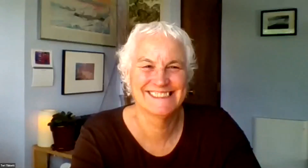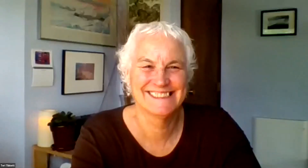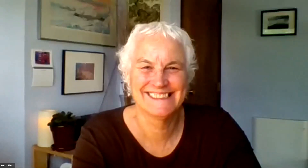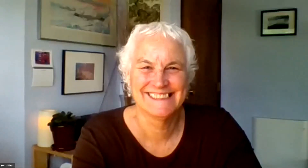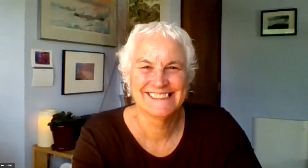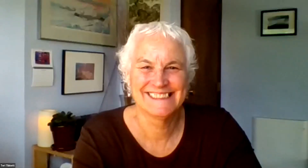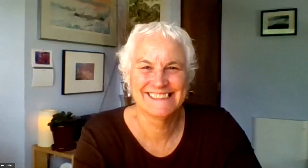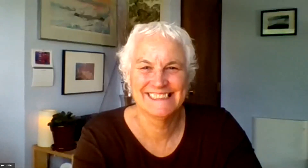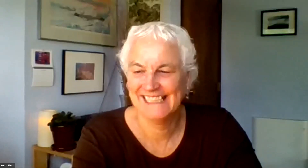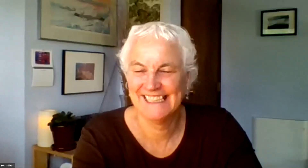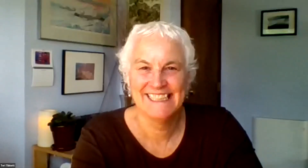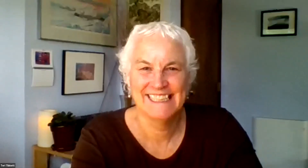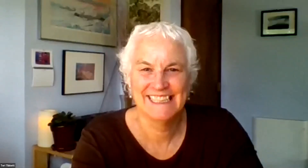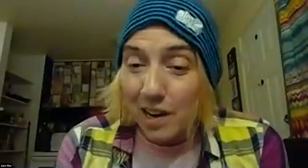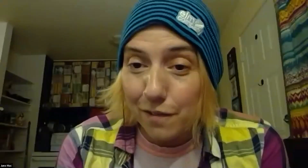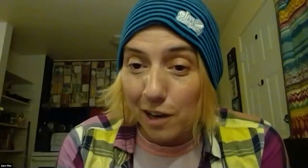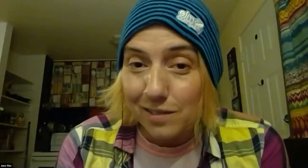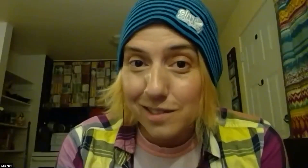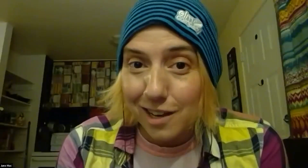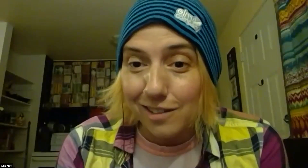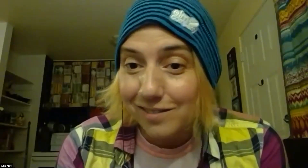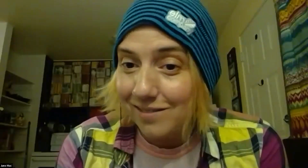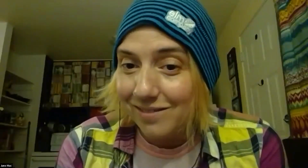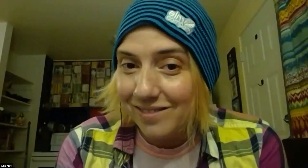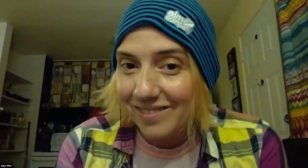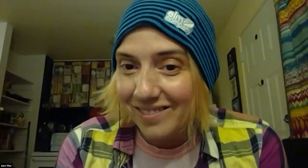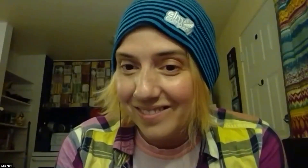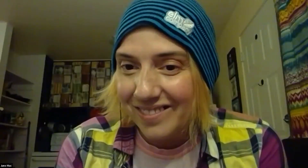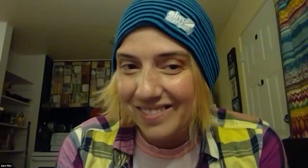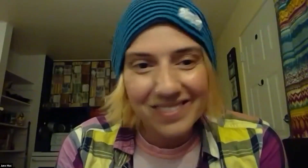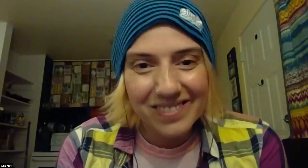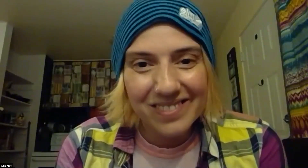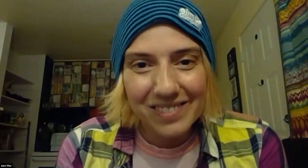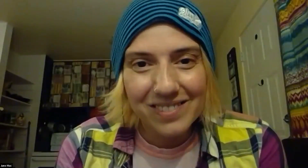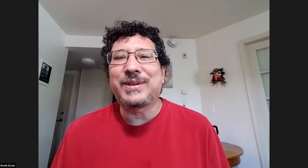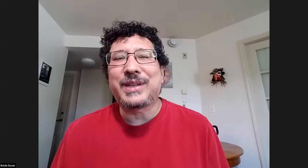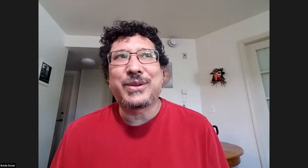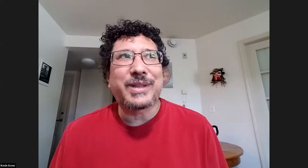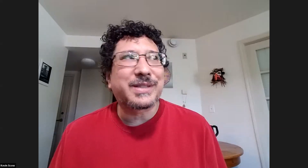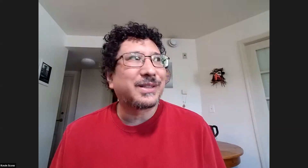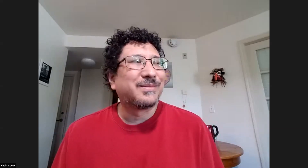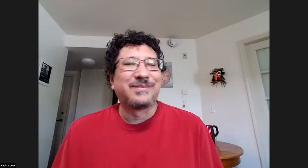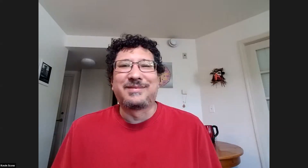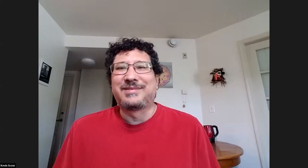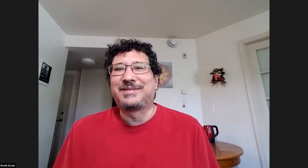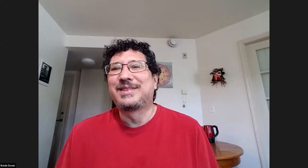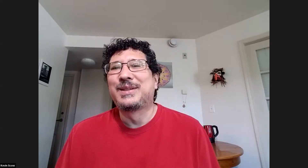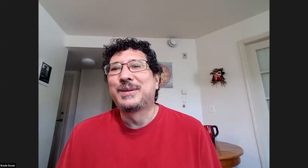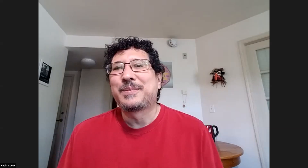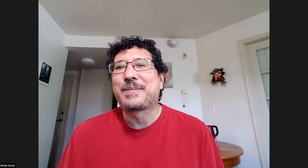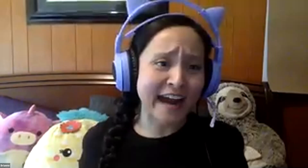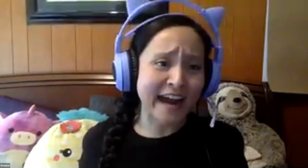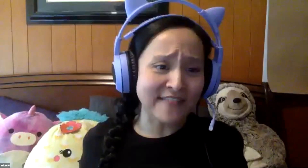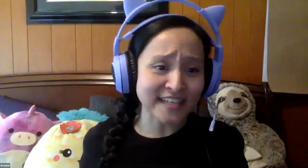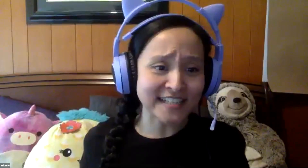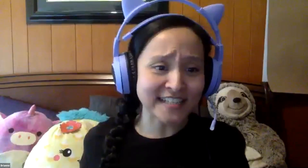yeah, so I don't know about you guys, but I had fun. So A lot of fun. Thank you, Alaska. Thank you so